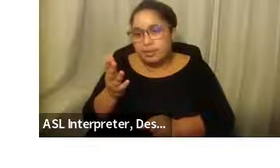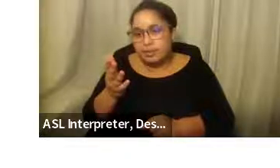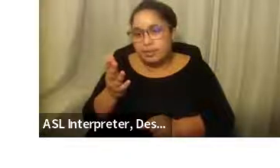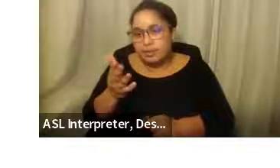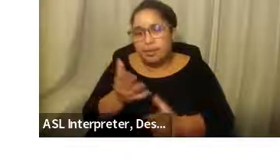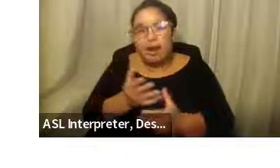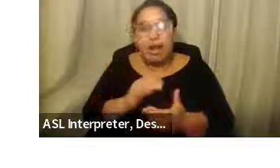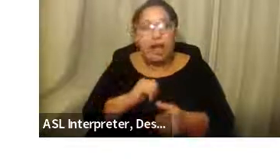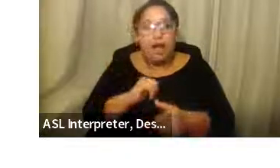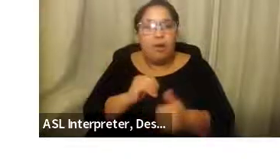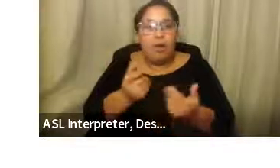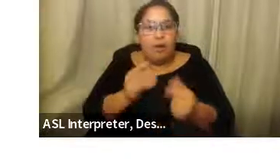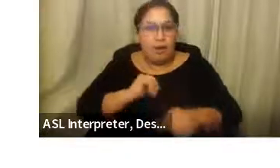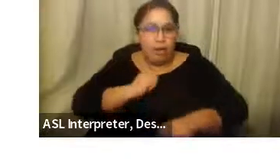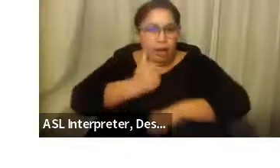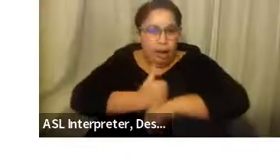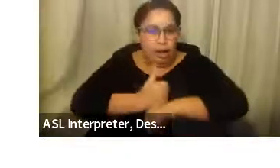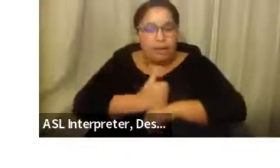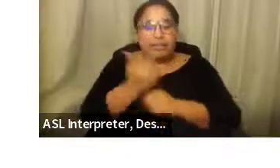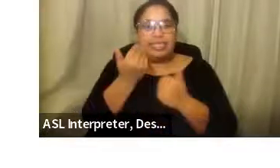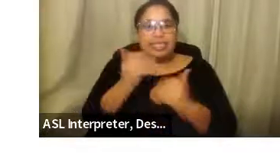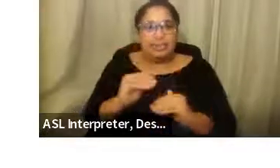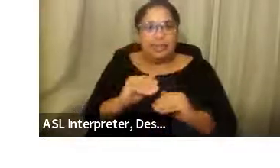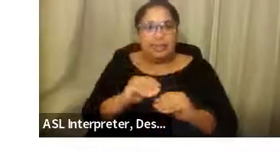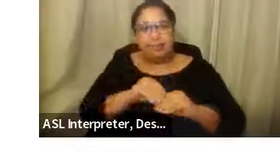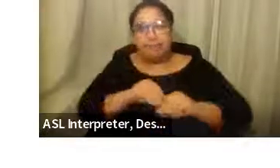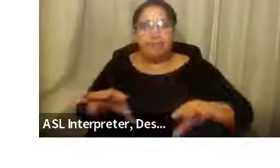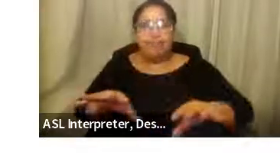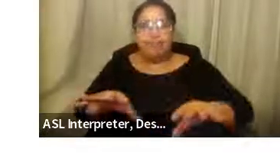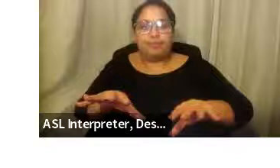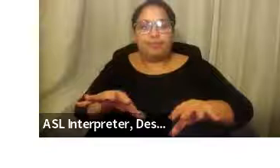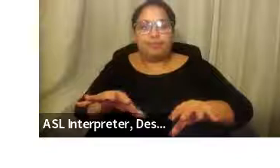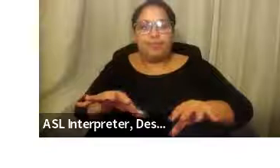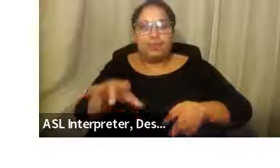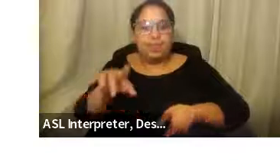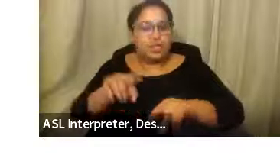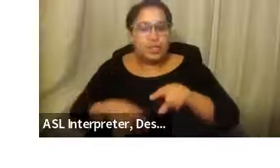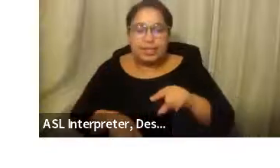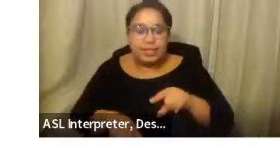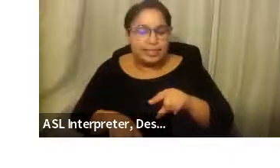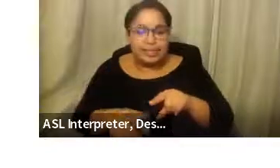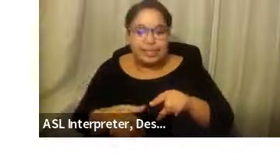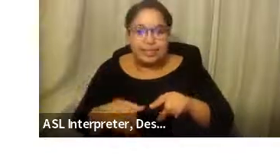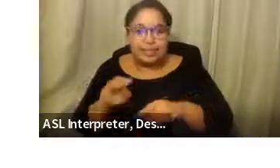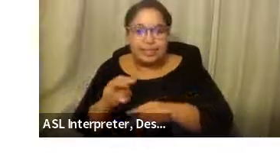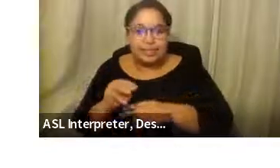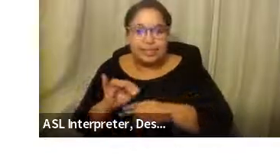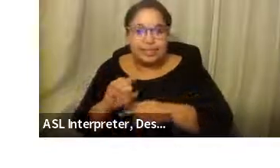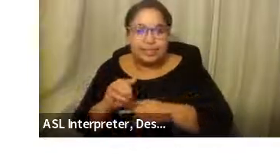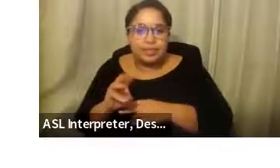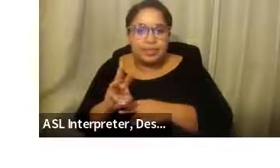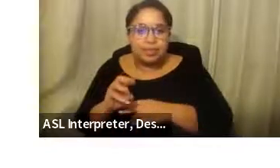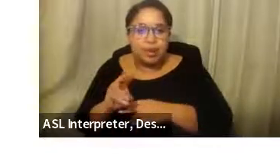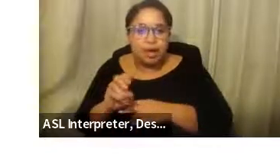procedures that we put in place to limit exposure, unfortunately, we weren't able to have the midwife or the